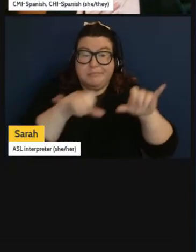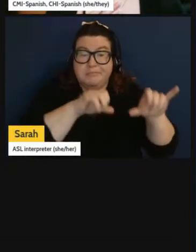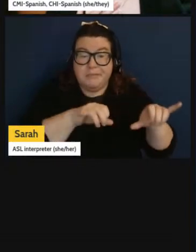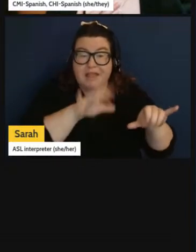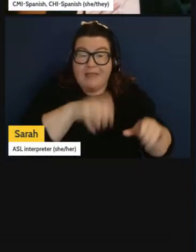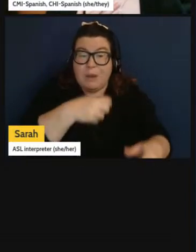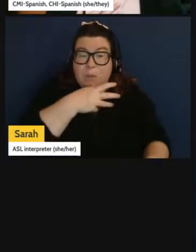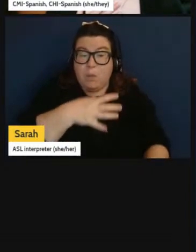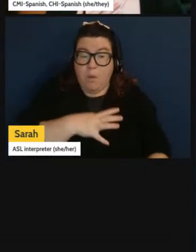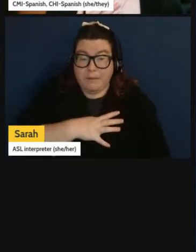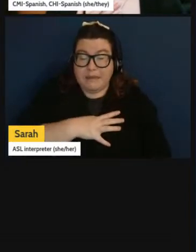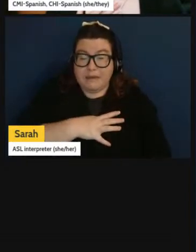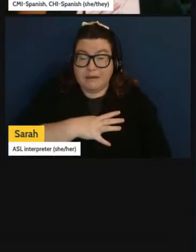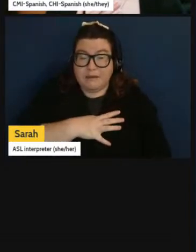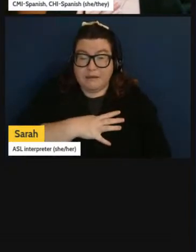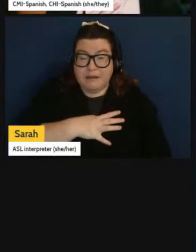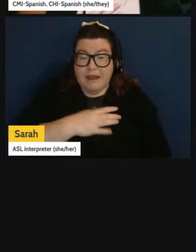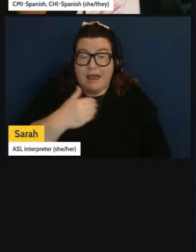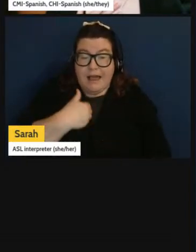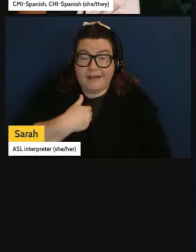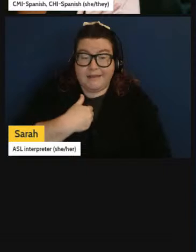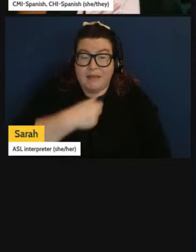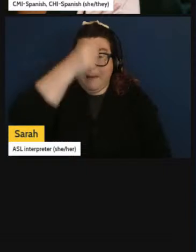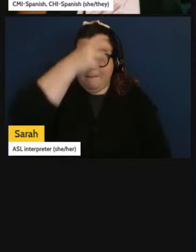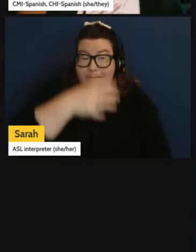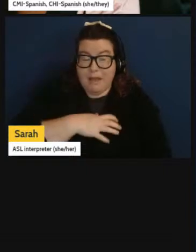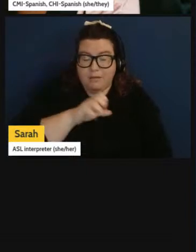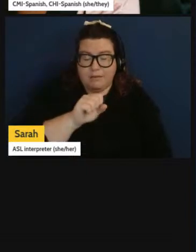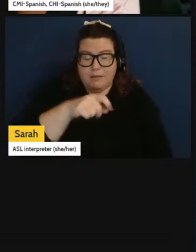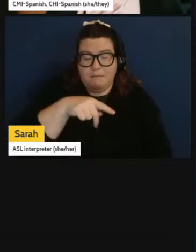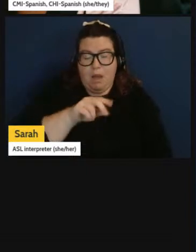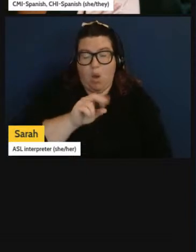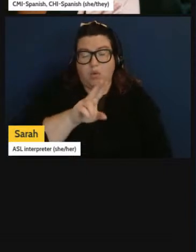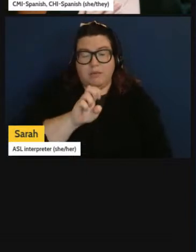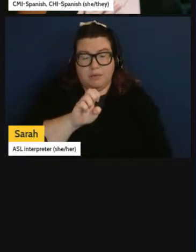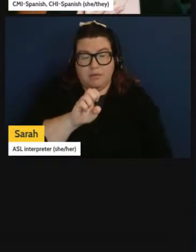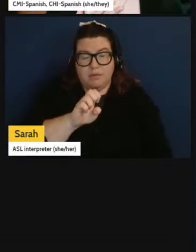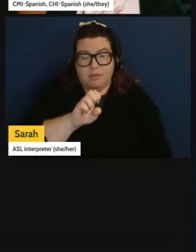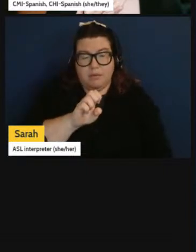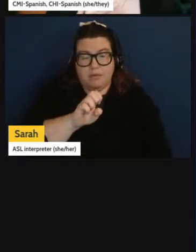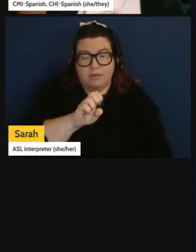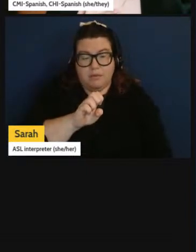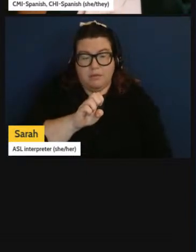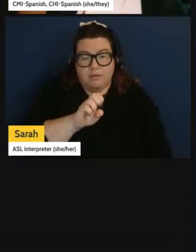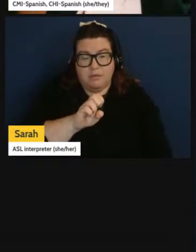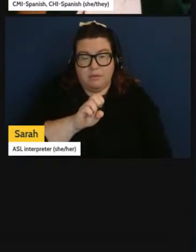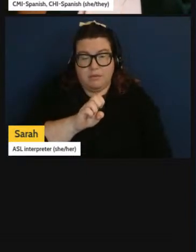woman has a male spouse, okay?